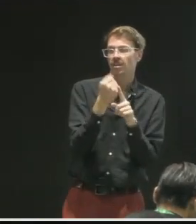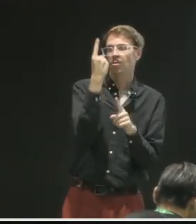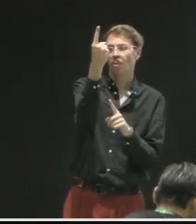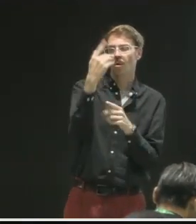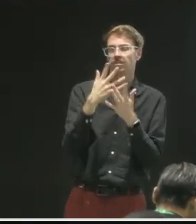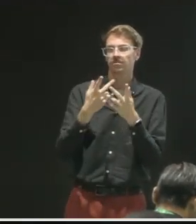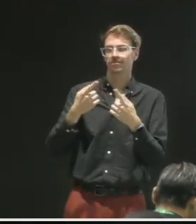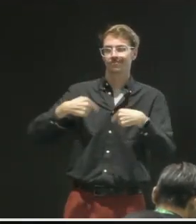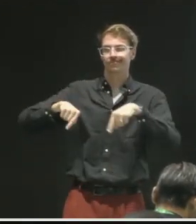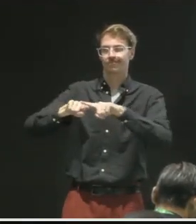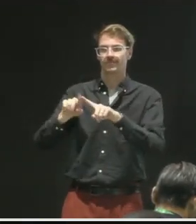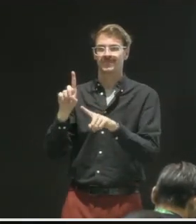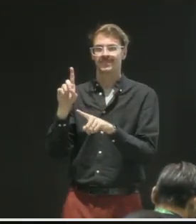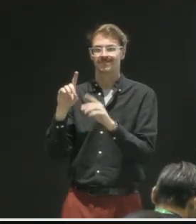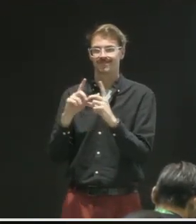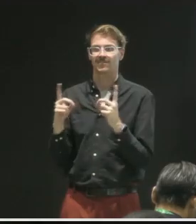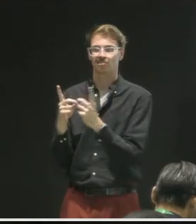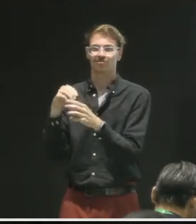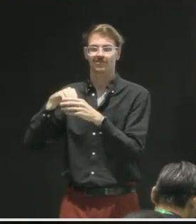around